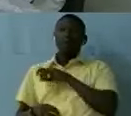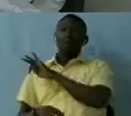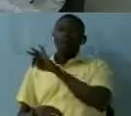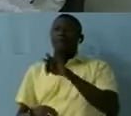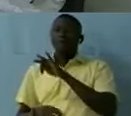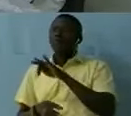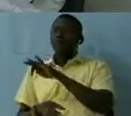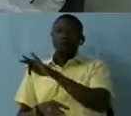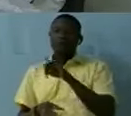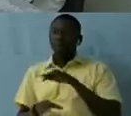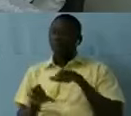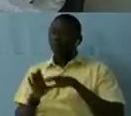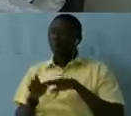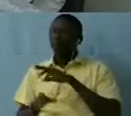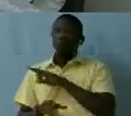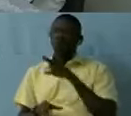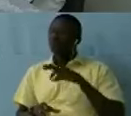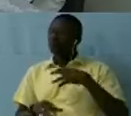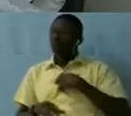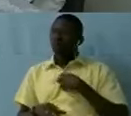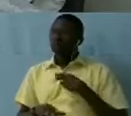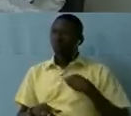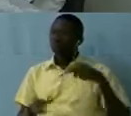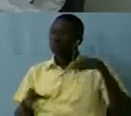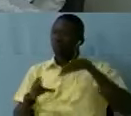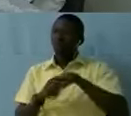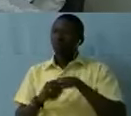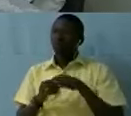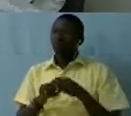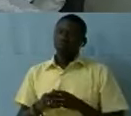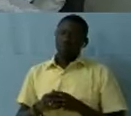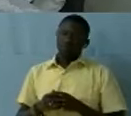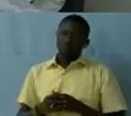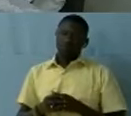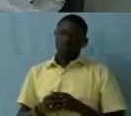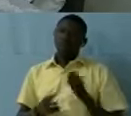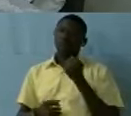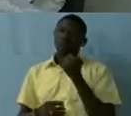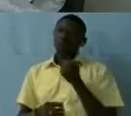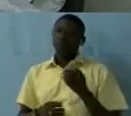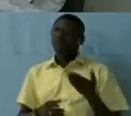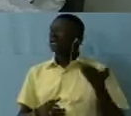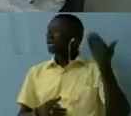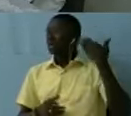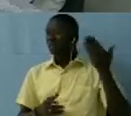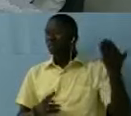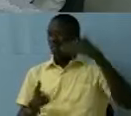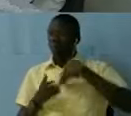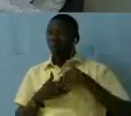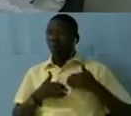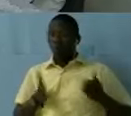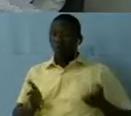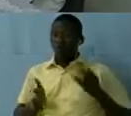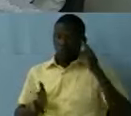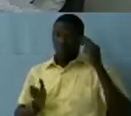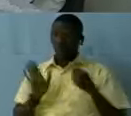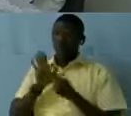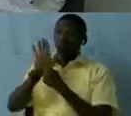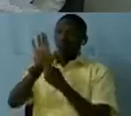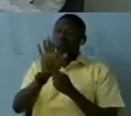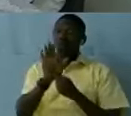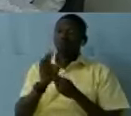itandi ukola manda na fasho tuje. They said because I came out in the open and I exposed myself and I did not benefit